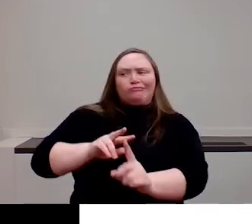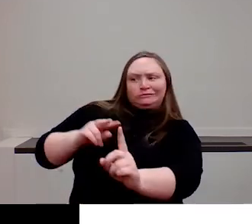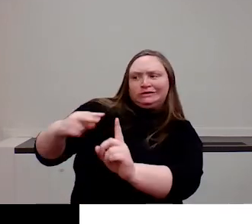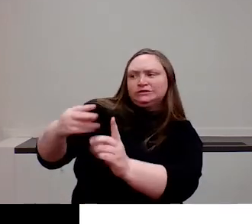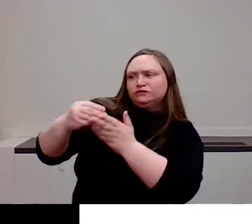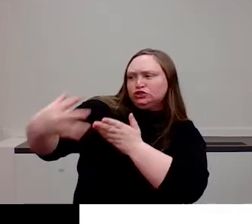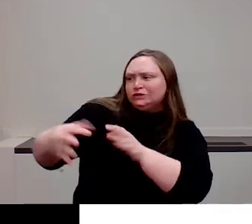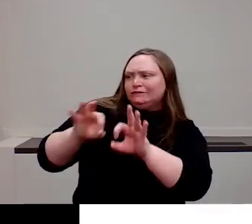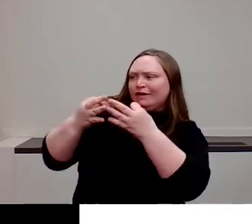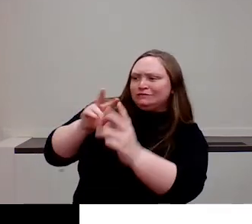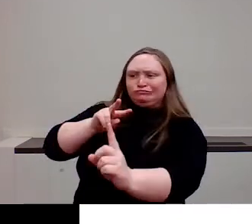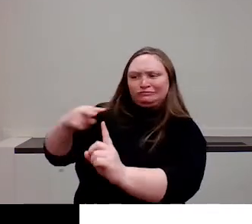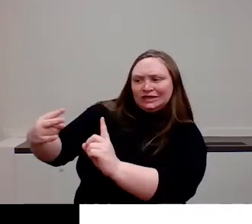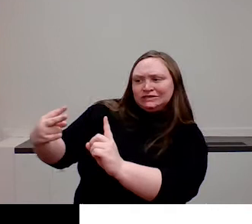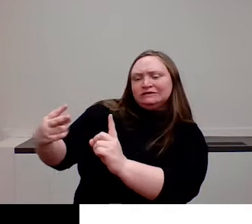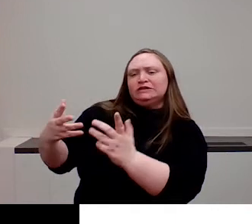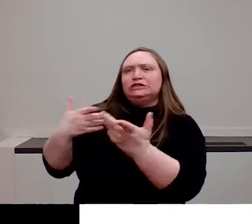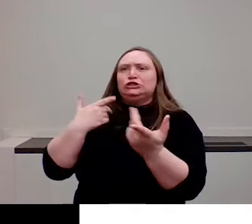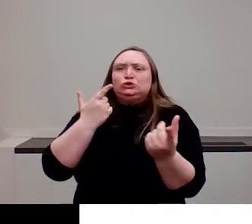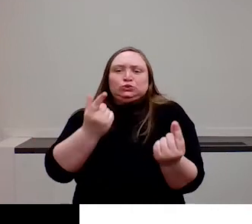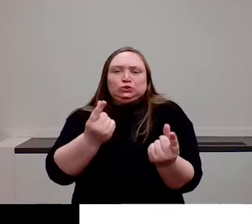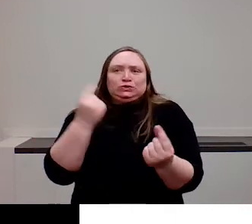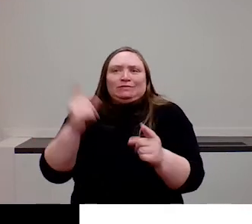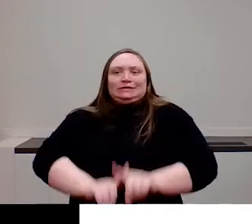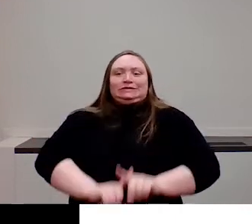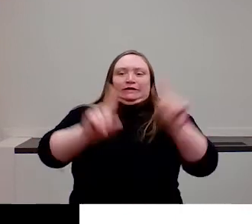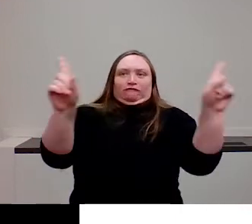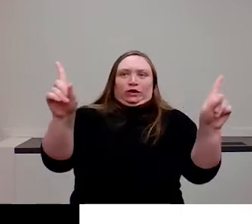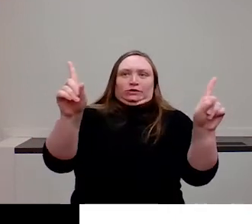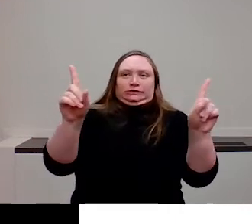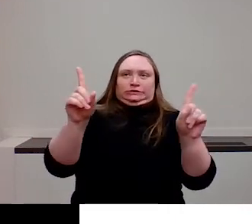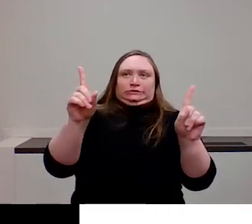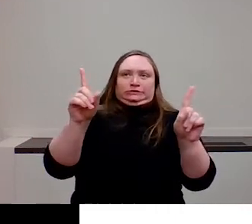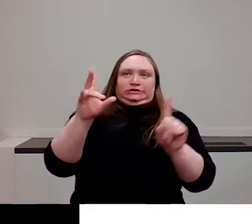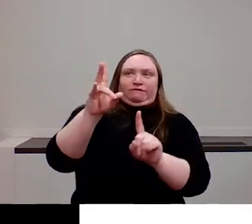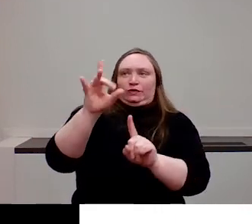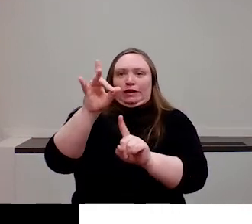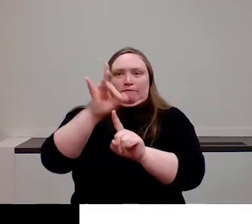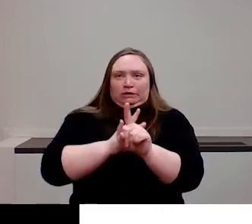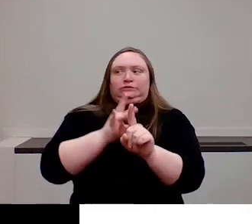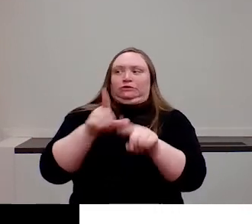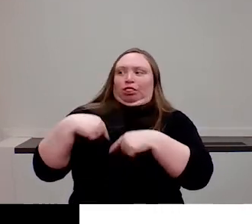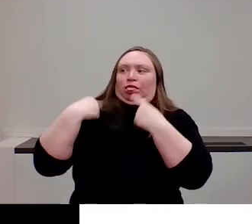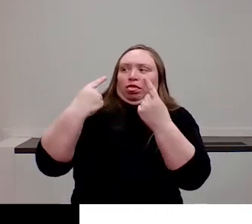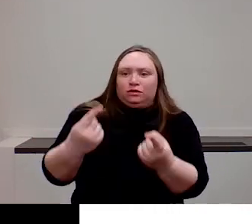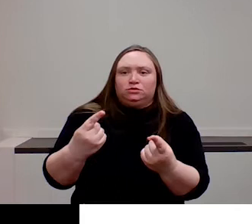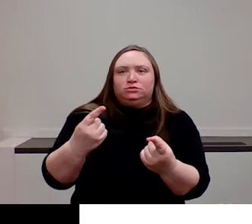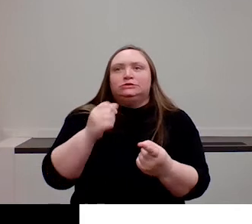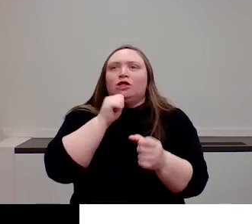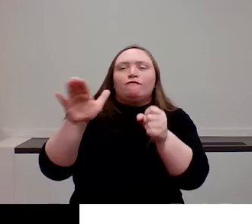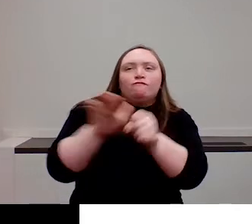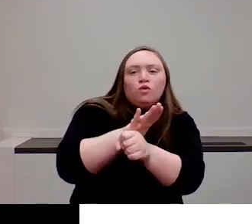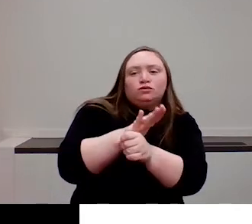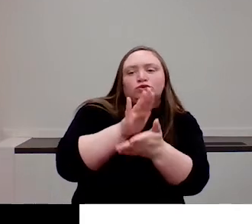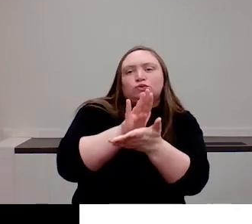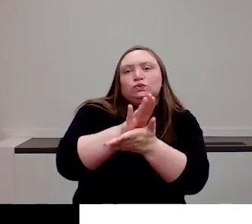of students and families to be doing something different for the last 7 or 8 weeks of the school year than they were the entire school year. And